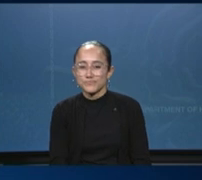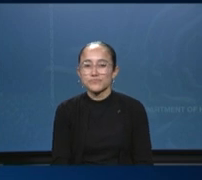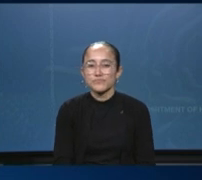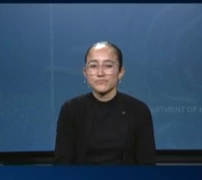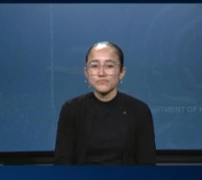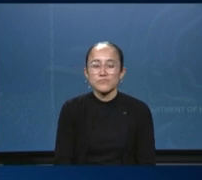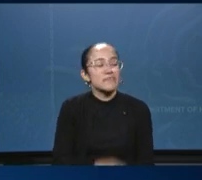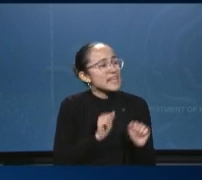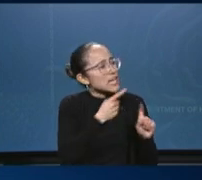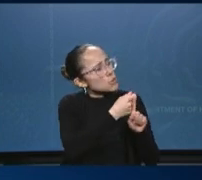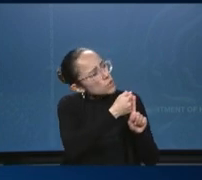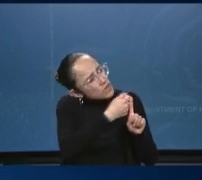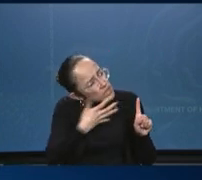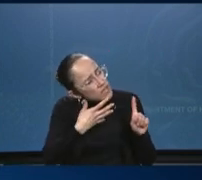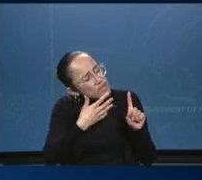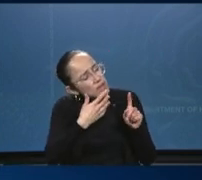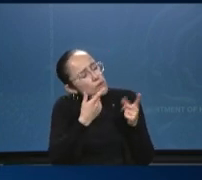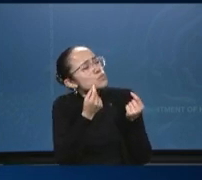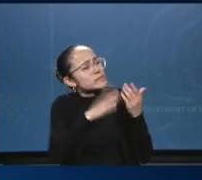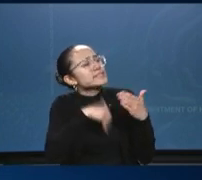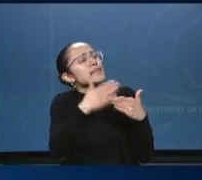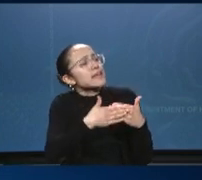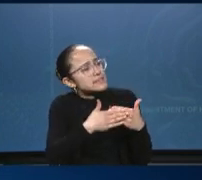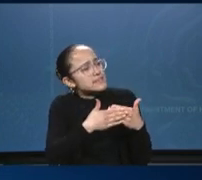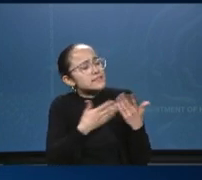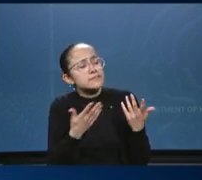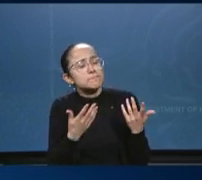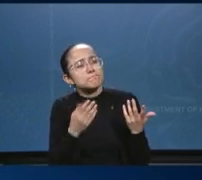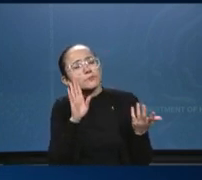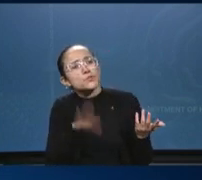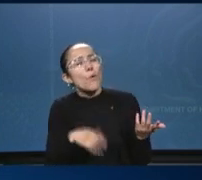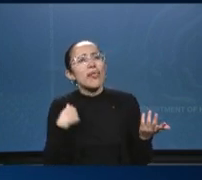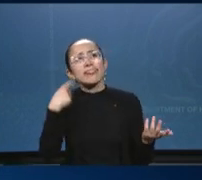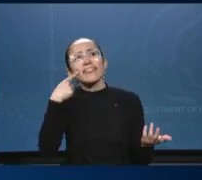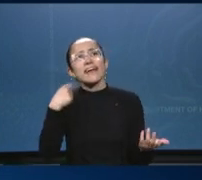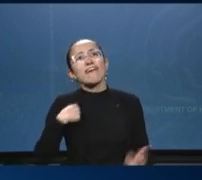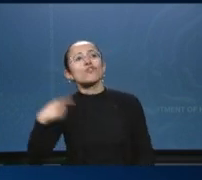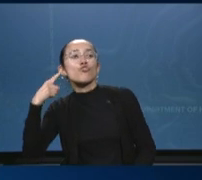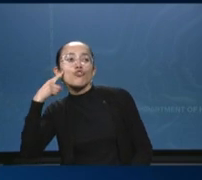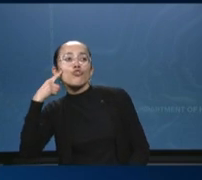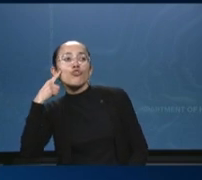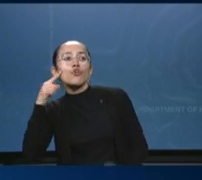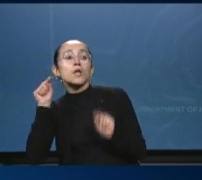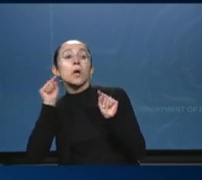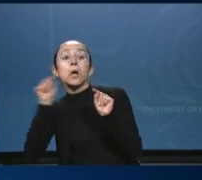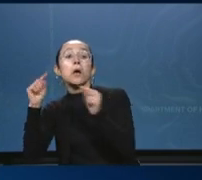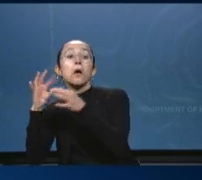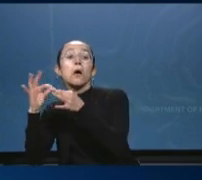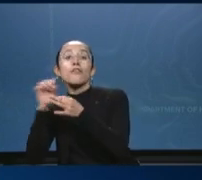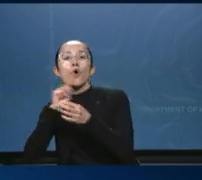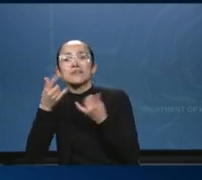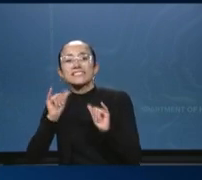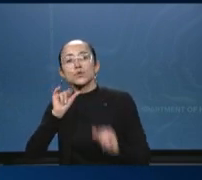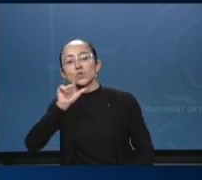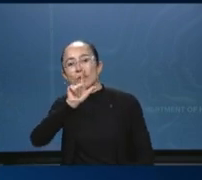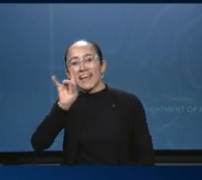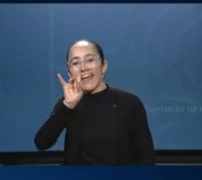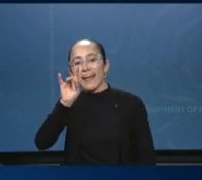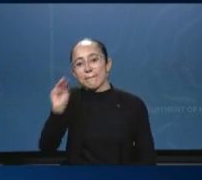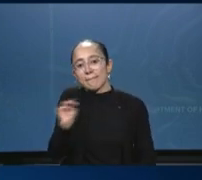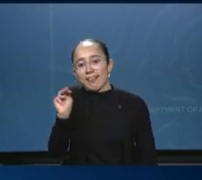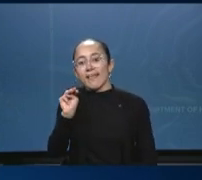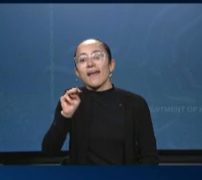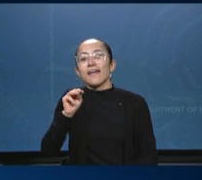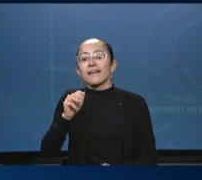Can you talk a little bit more about what's next? So, you know, I think I've heard the administrator say there's still 28 million uninsured